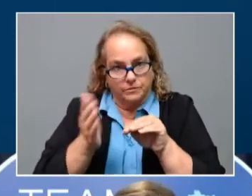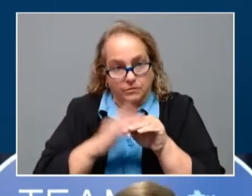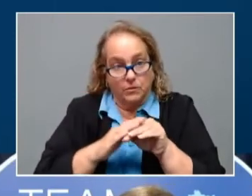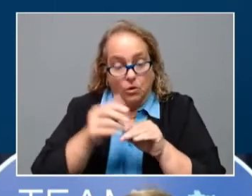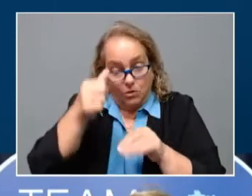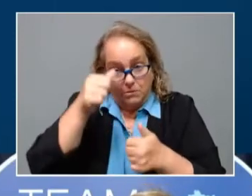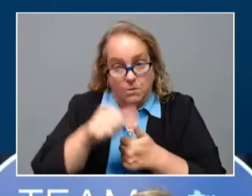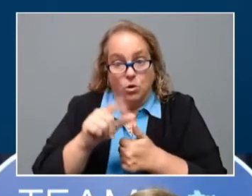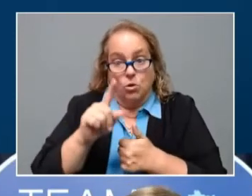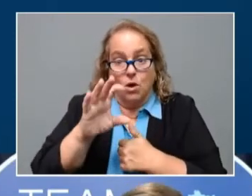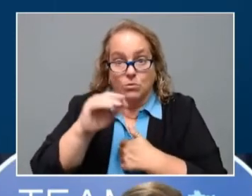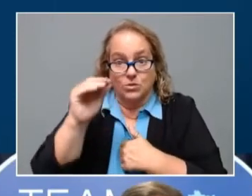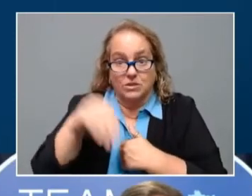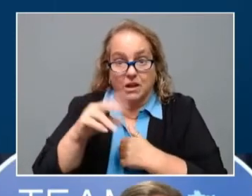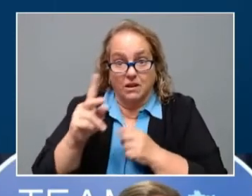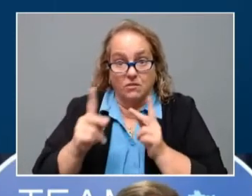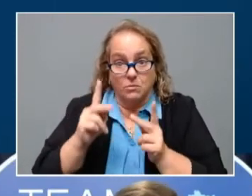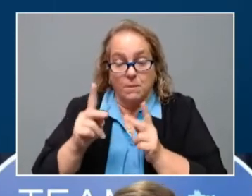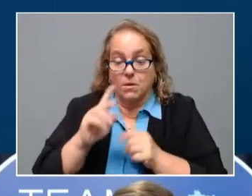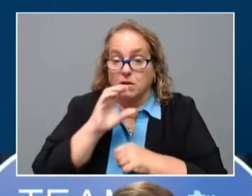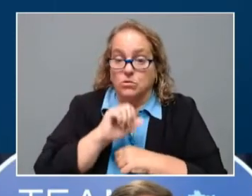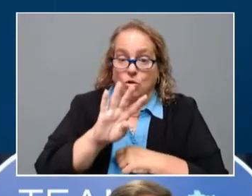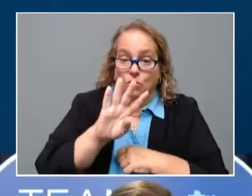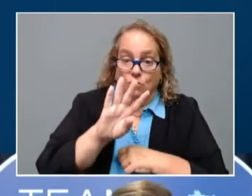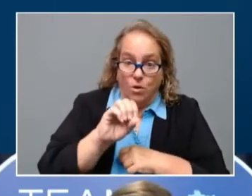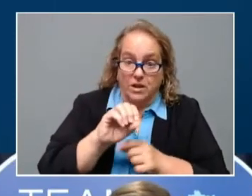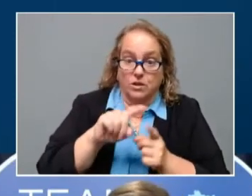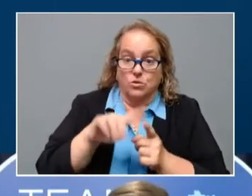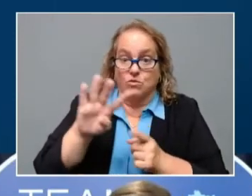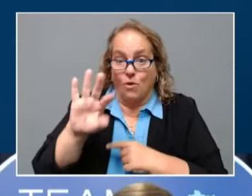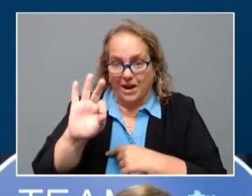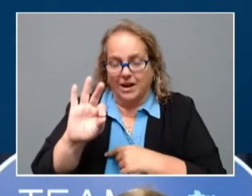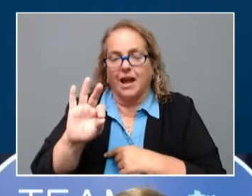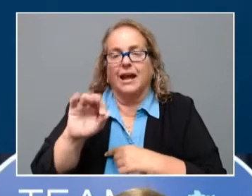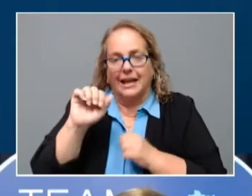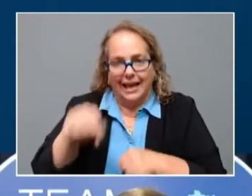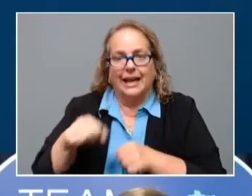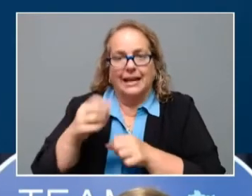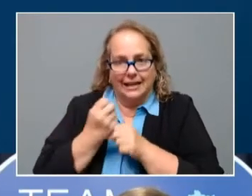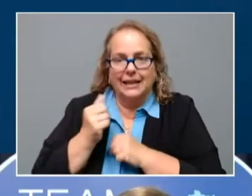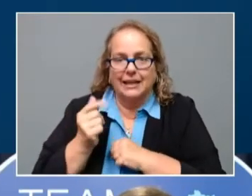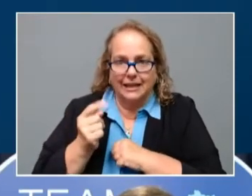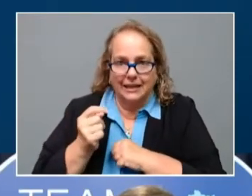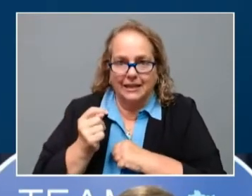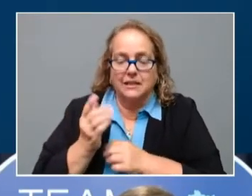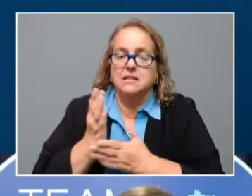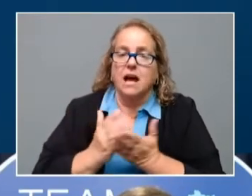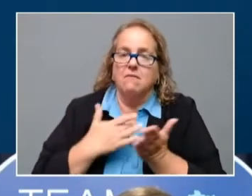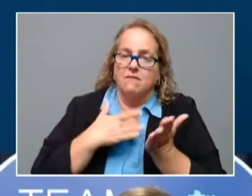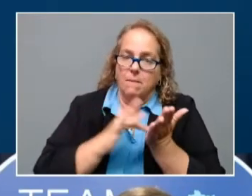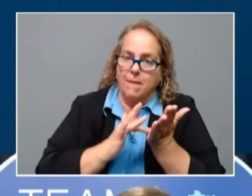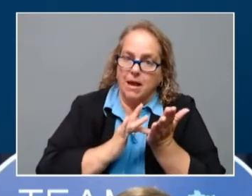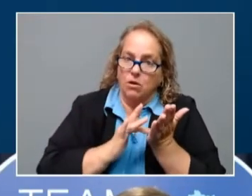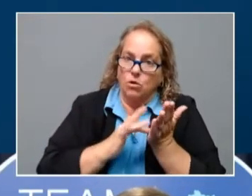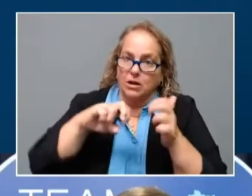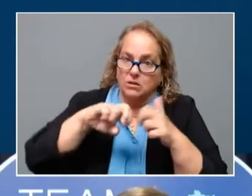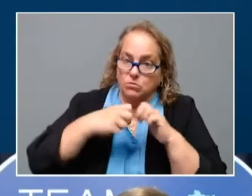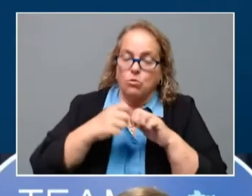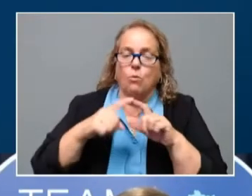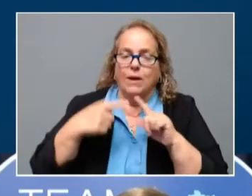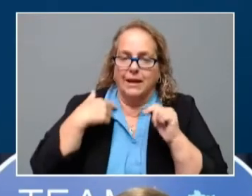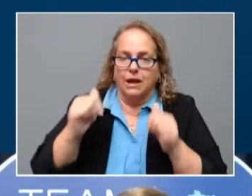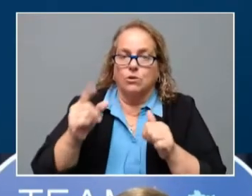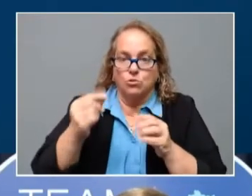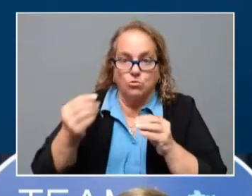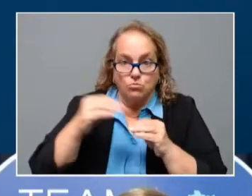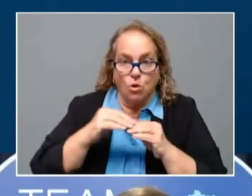aged 40 to 49 are eligible. I know some have medical conditions, but we can do more. We can do better.